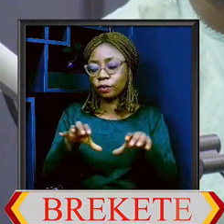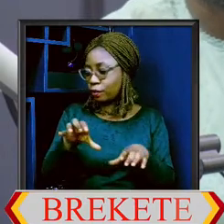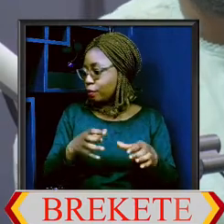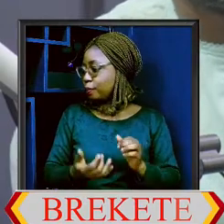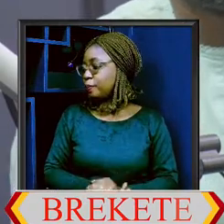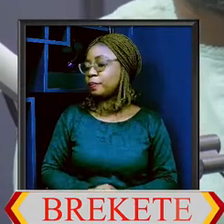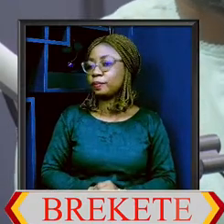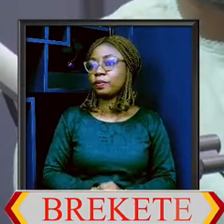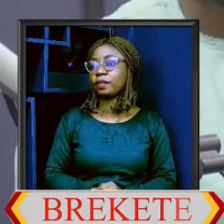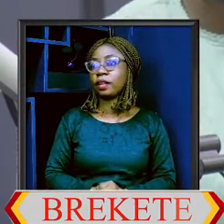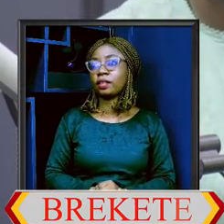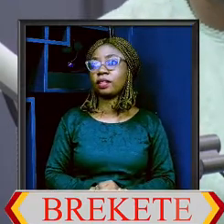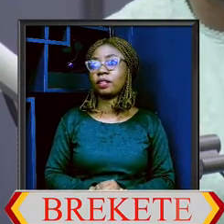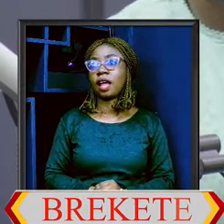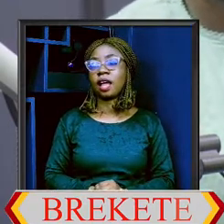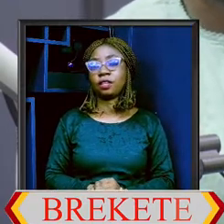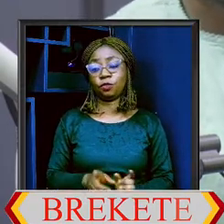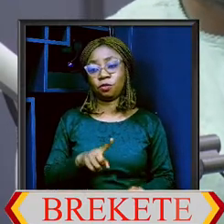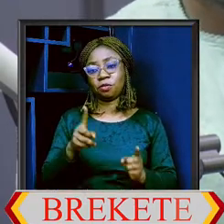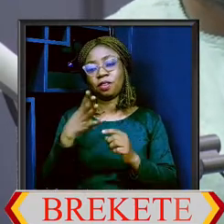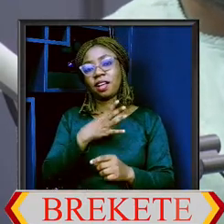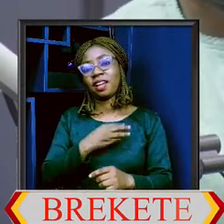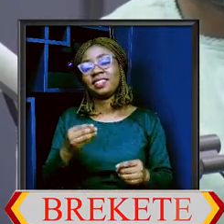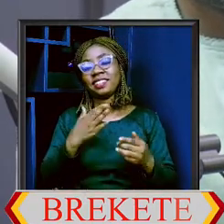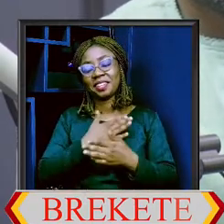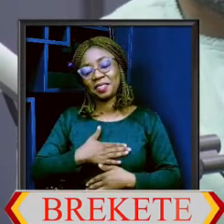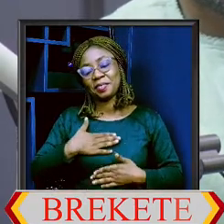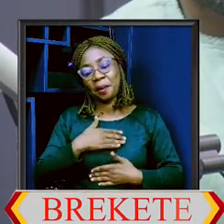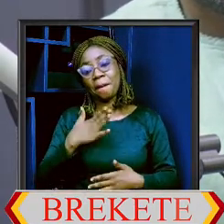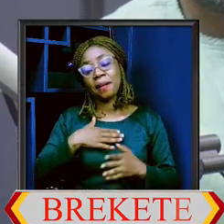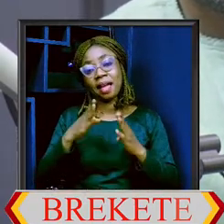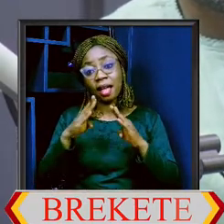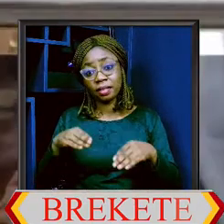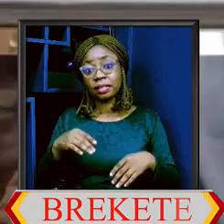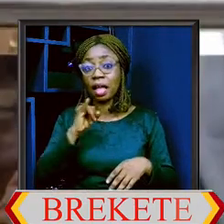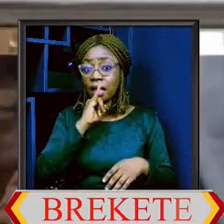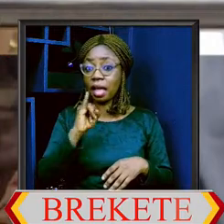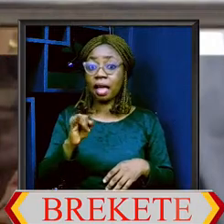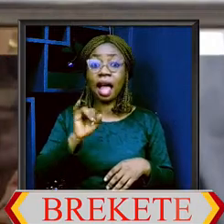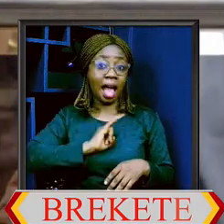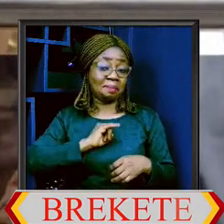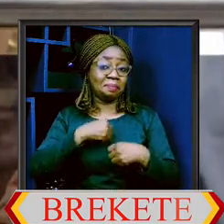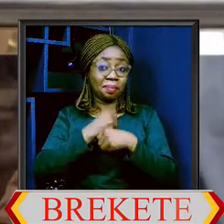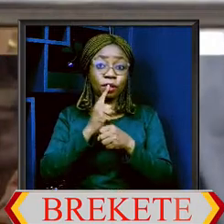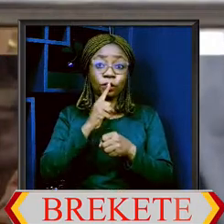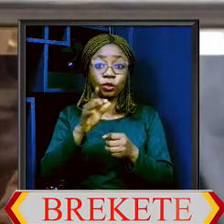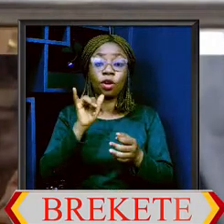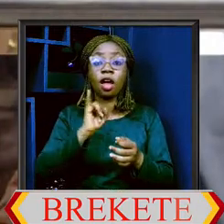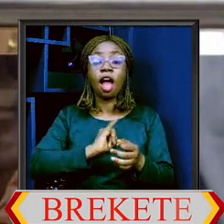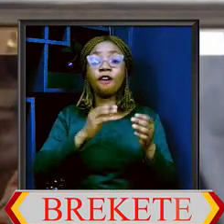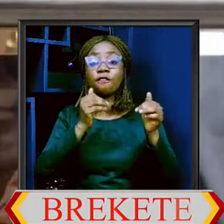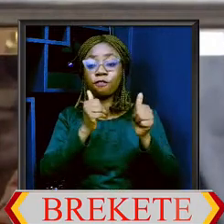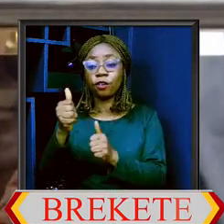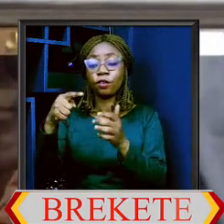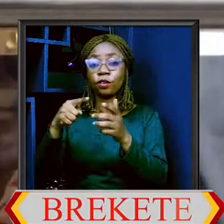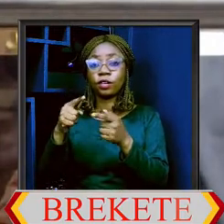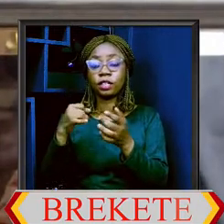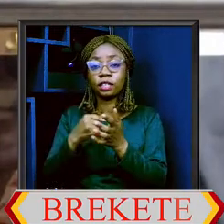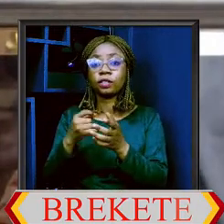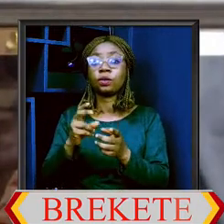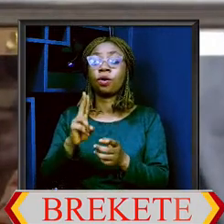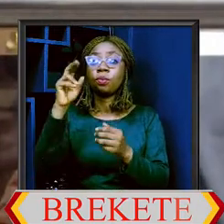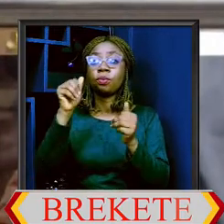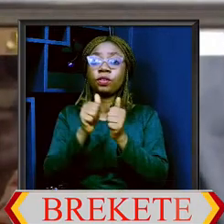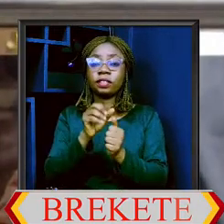do they say I should go and enjoy my accommodation but I should make sure I follow it up with the FCD so that they give us